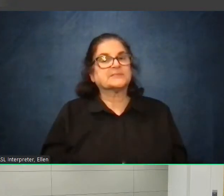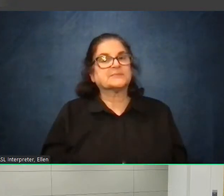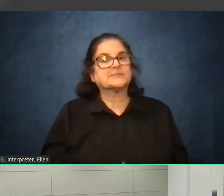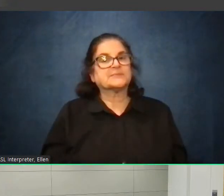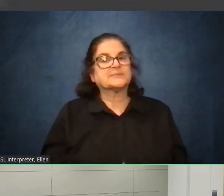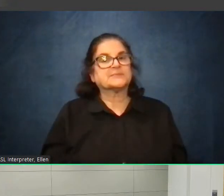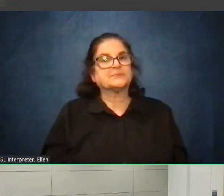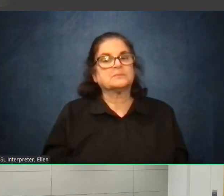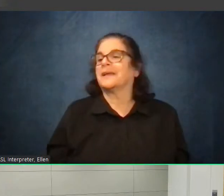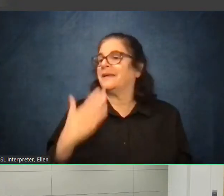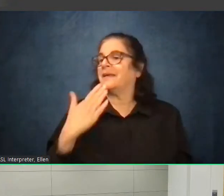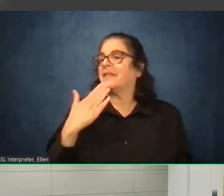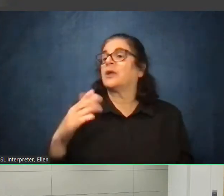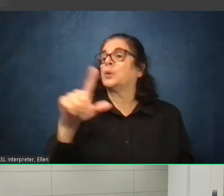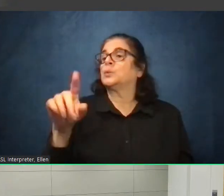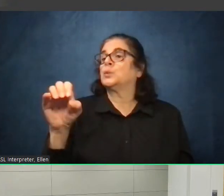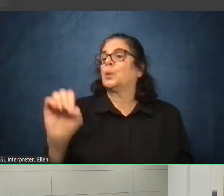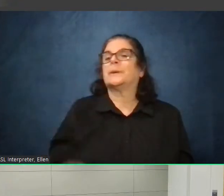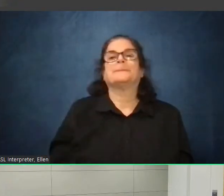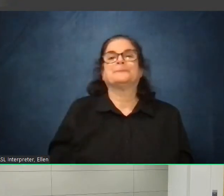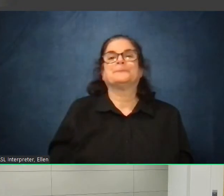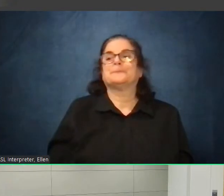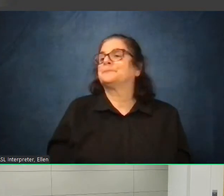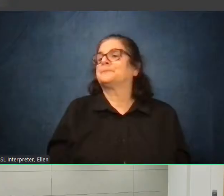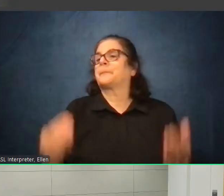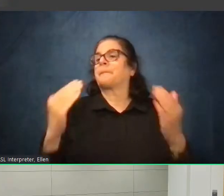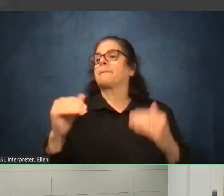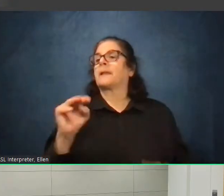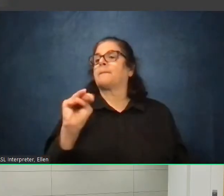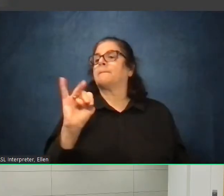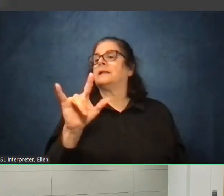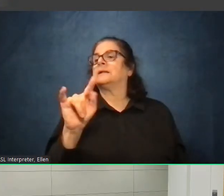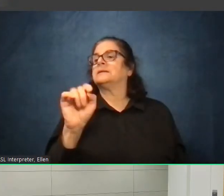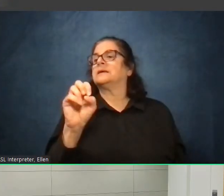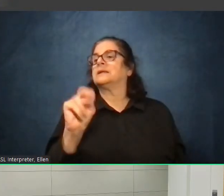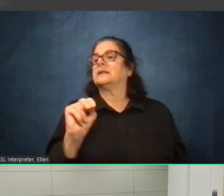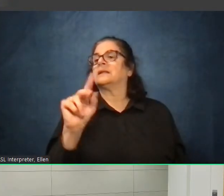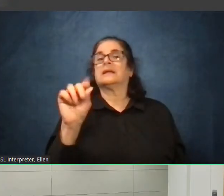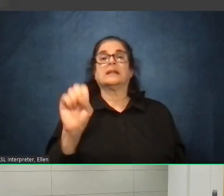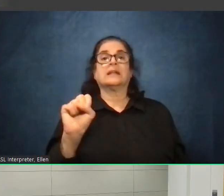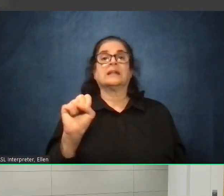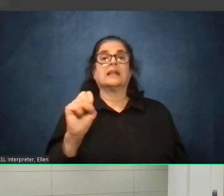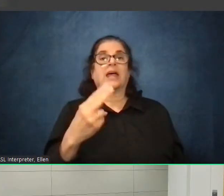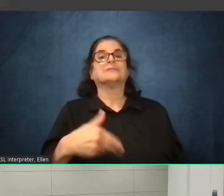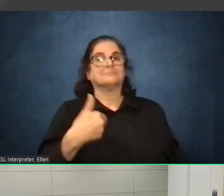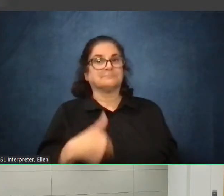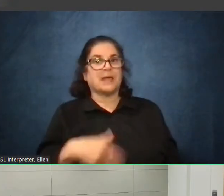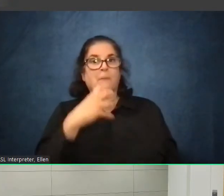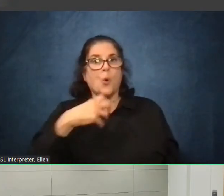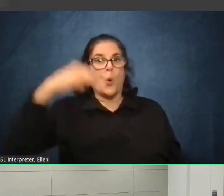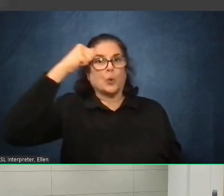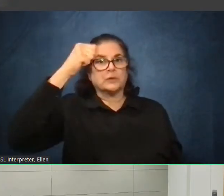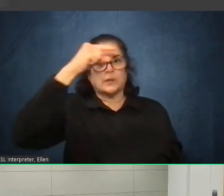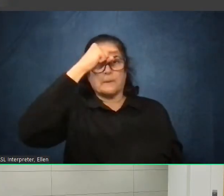Zoe. Milton Lash. Milton Lash, older Black man, gray hair,